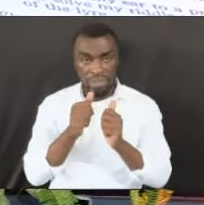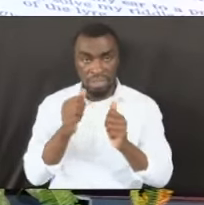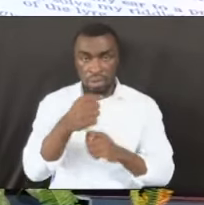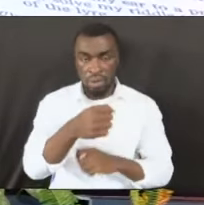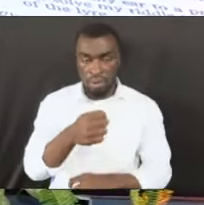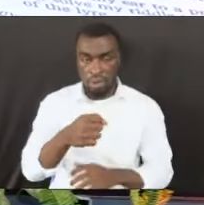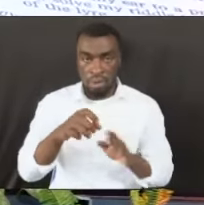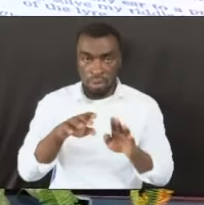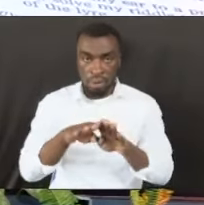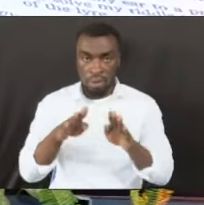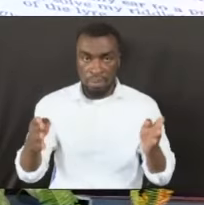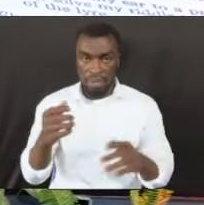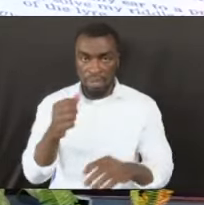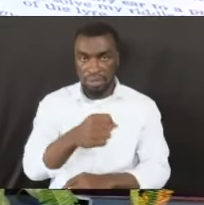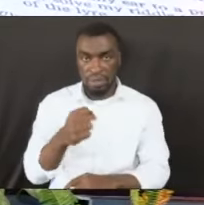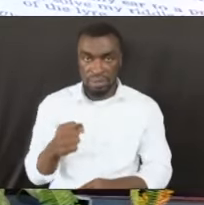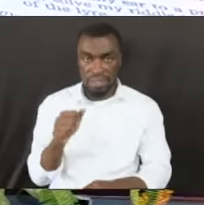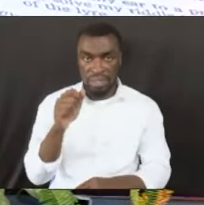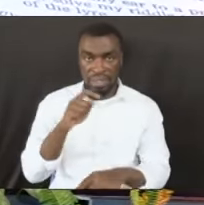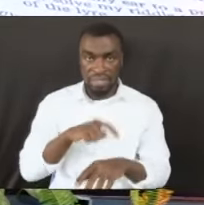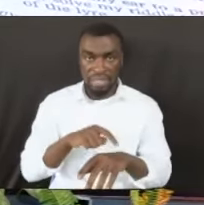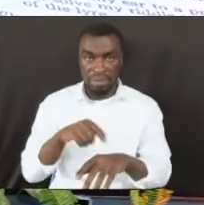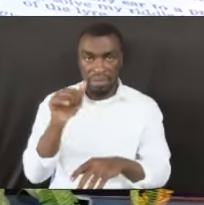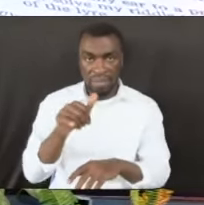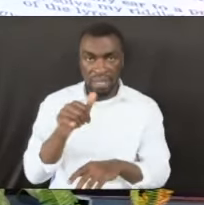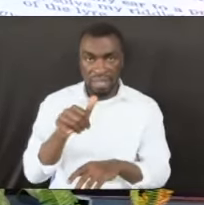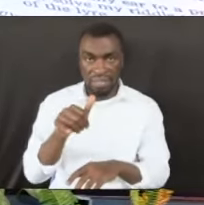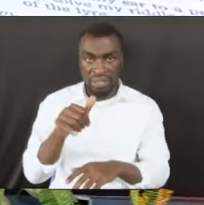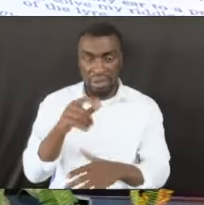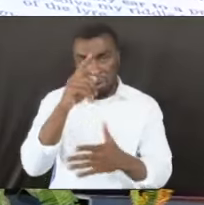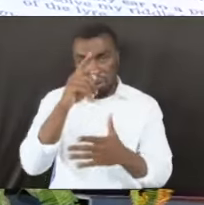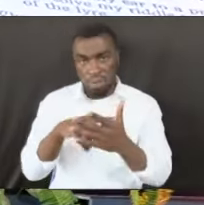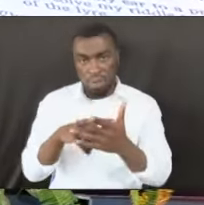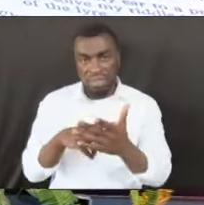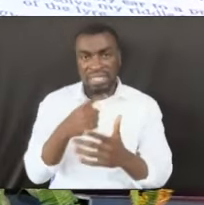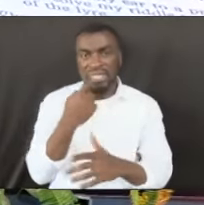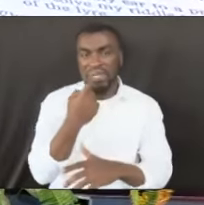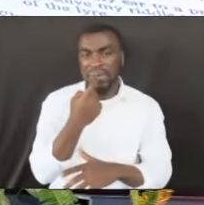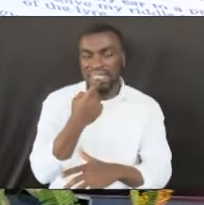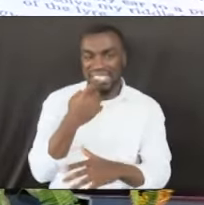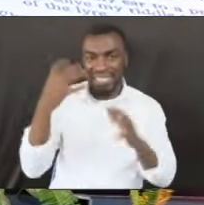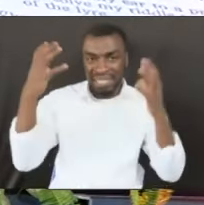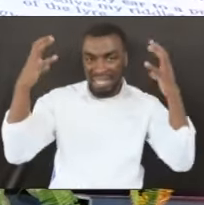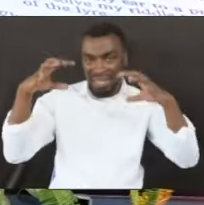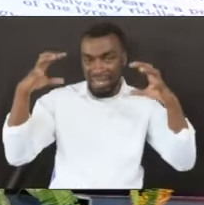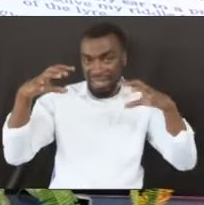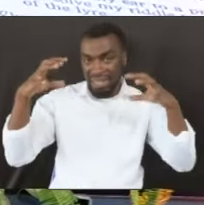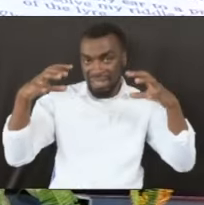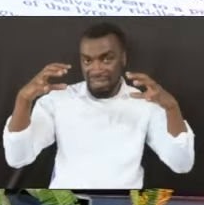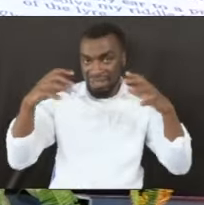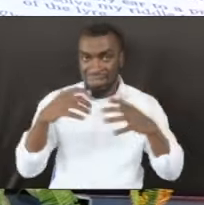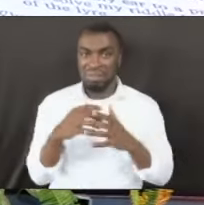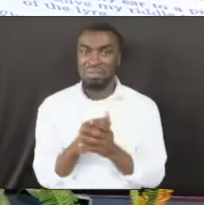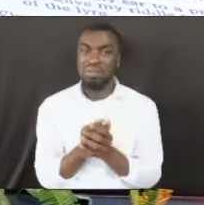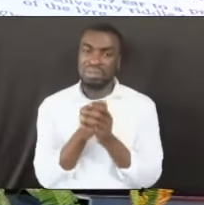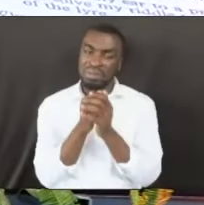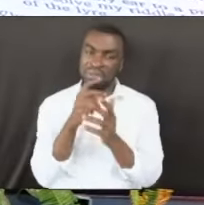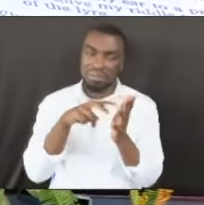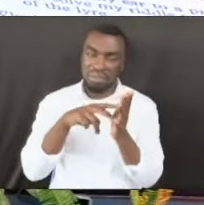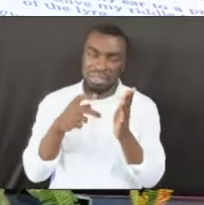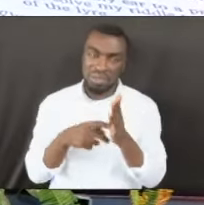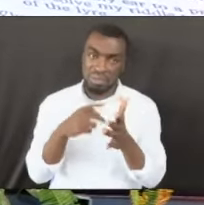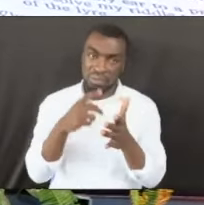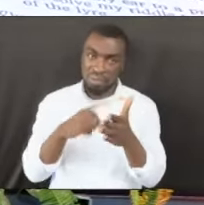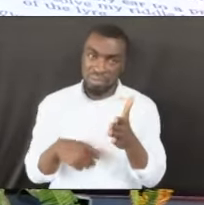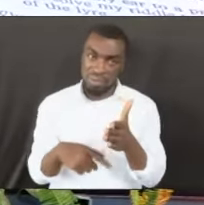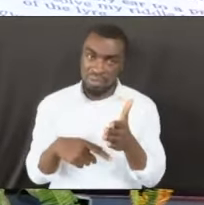at that time, I'll tell you what the white rain turned out to me. Of course, finally, I got the visa, but I